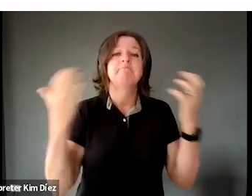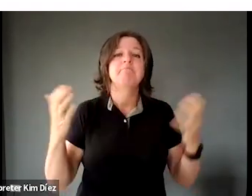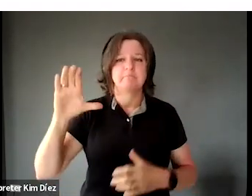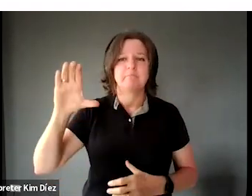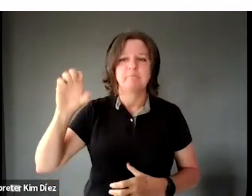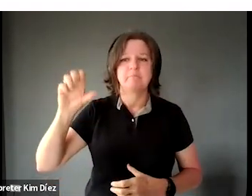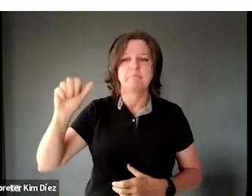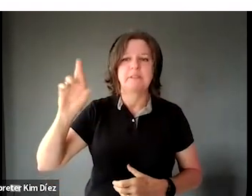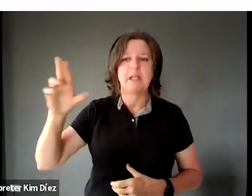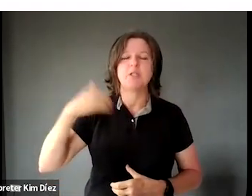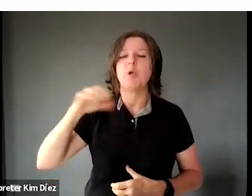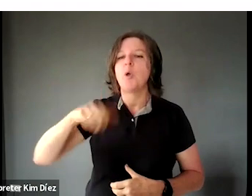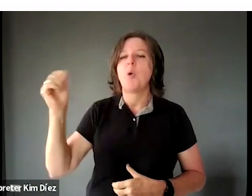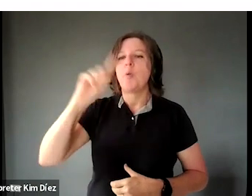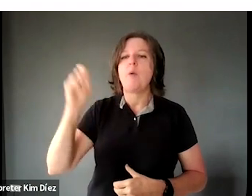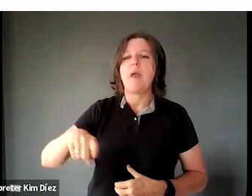more or less.